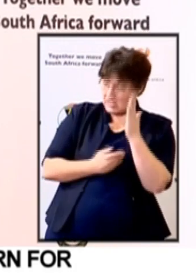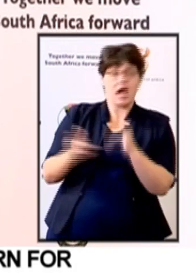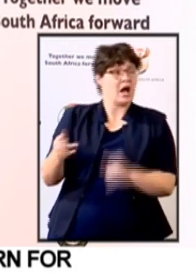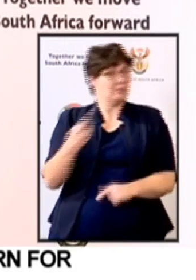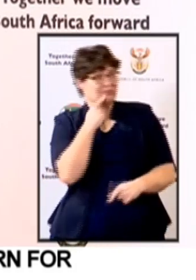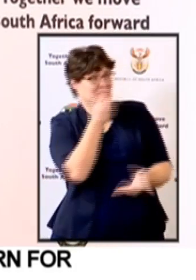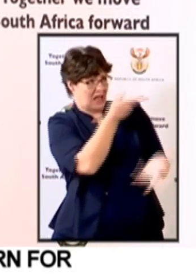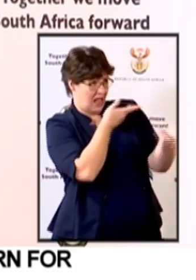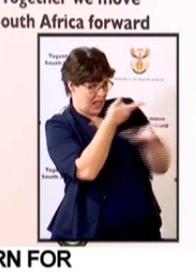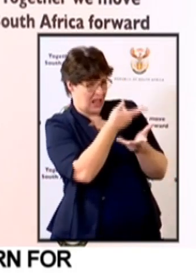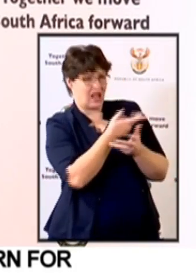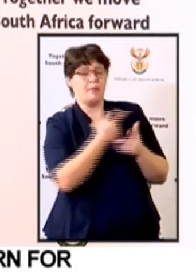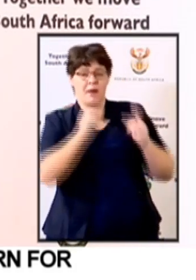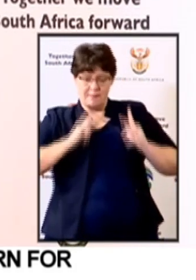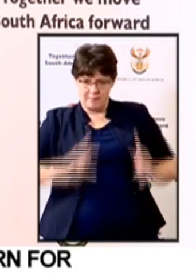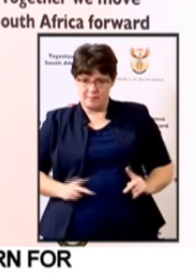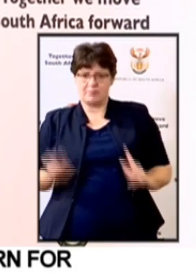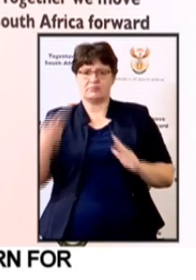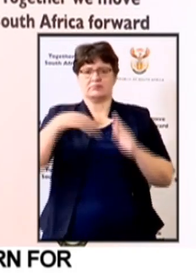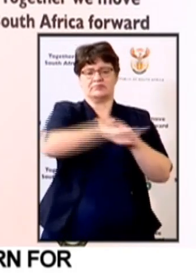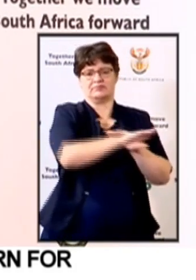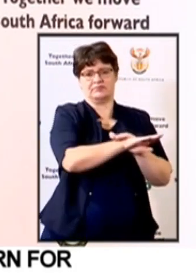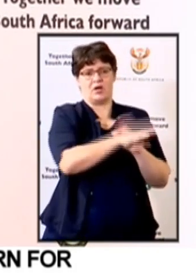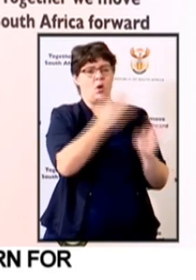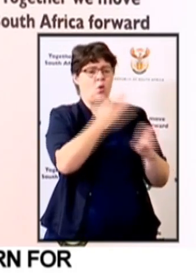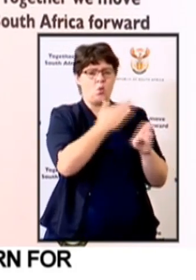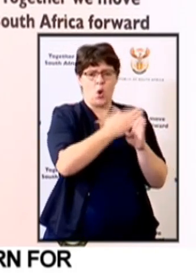come into the office physically to do some